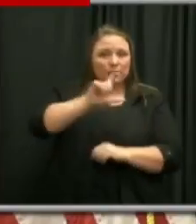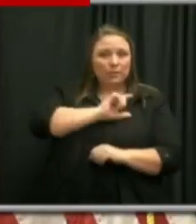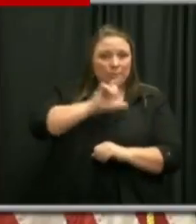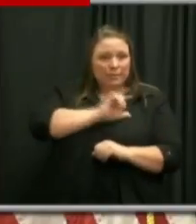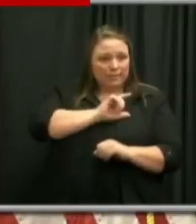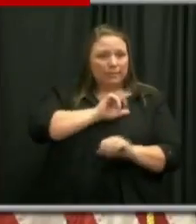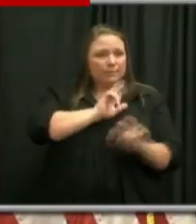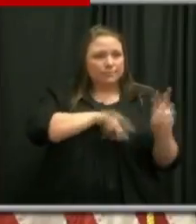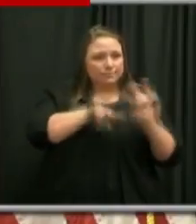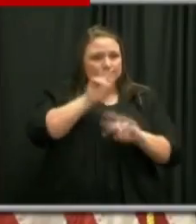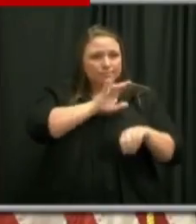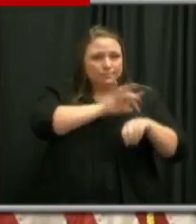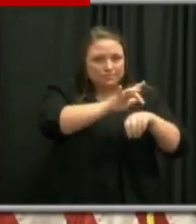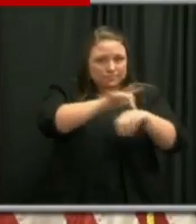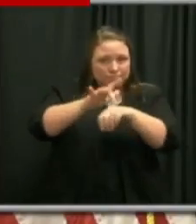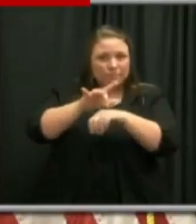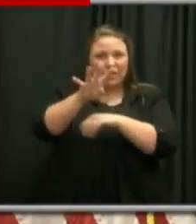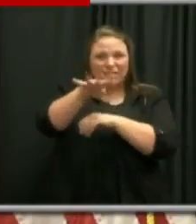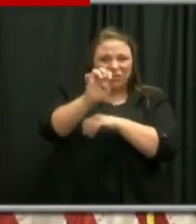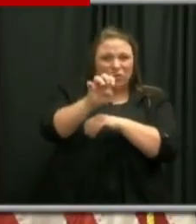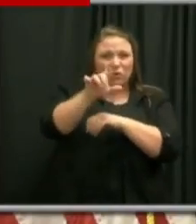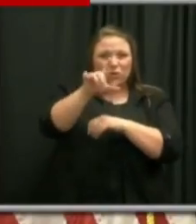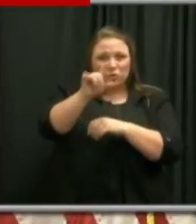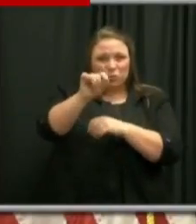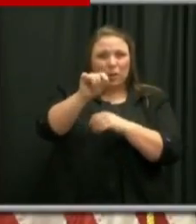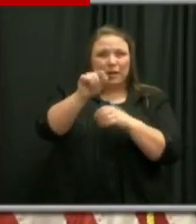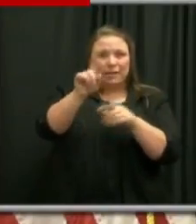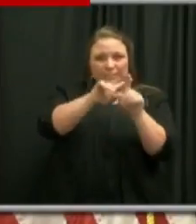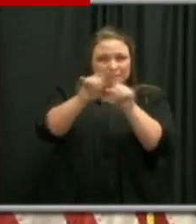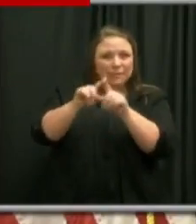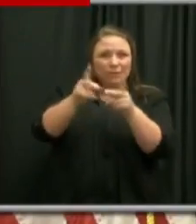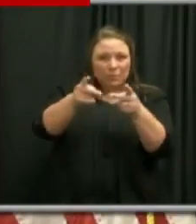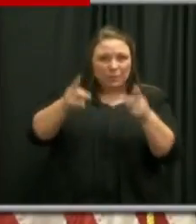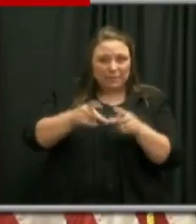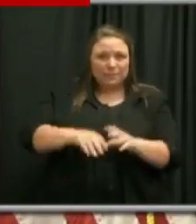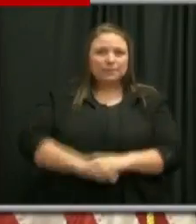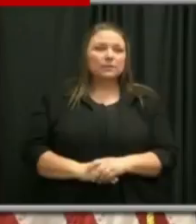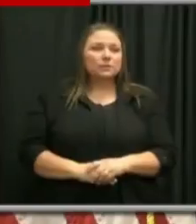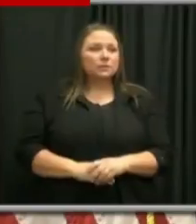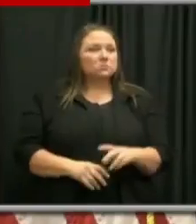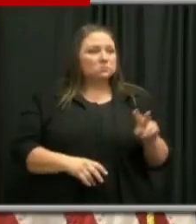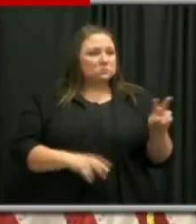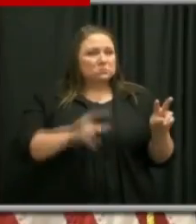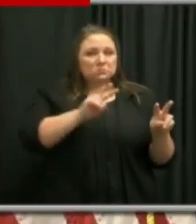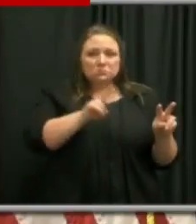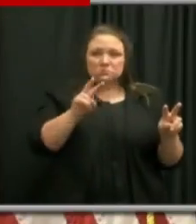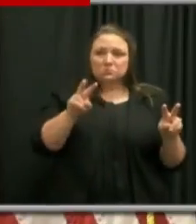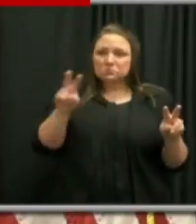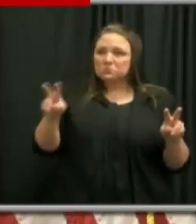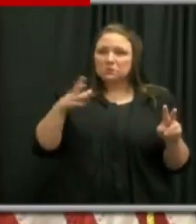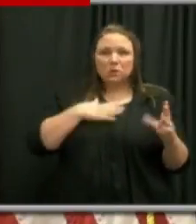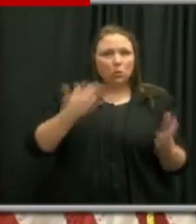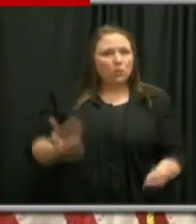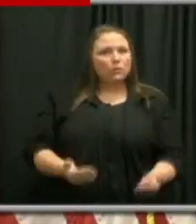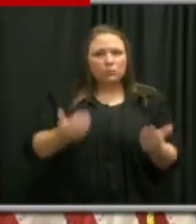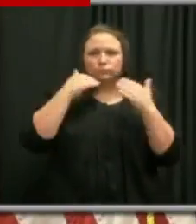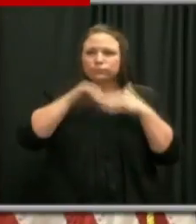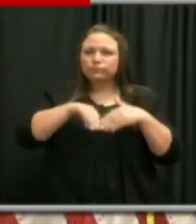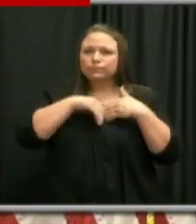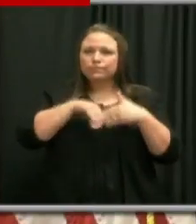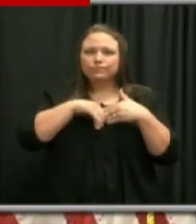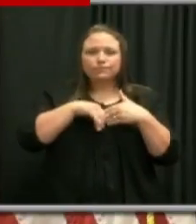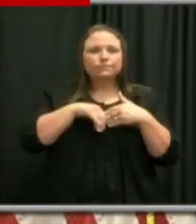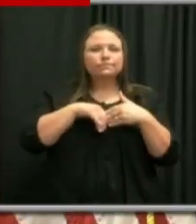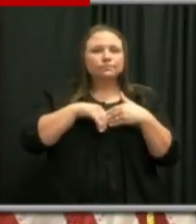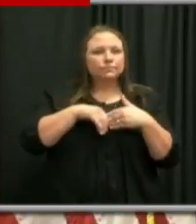department have visited 420 locations. We have found them to be overwhelmingly, the majority of them